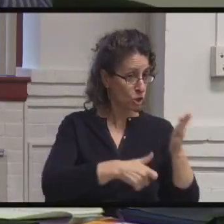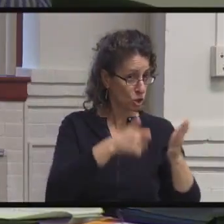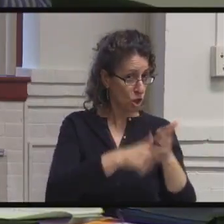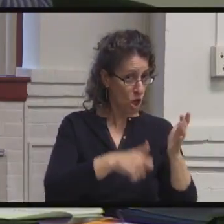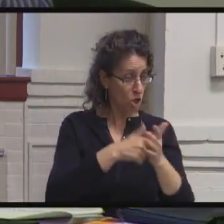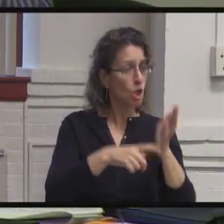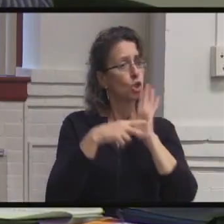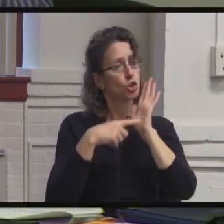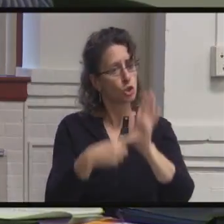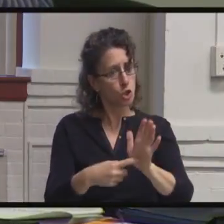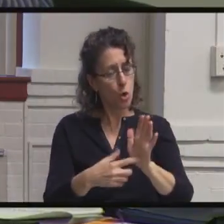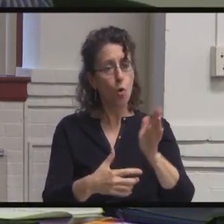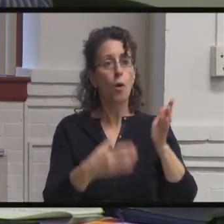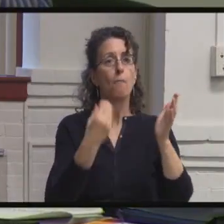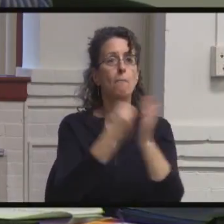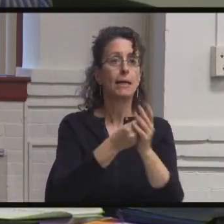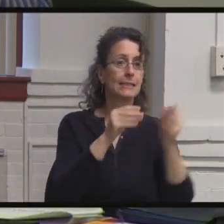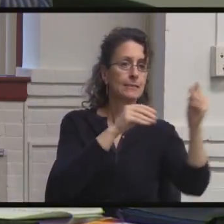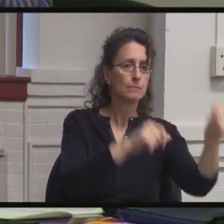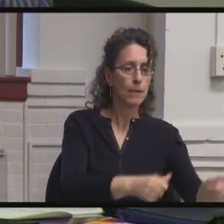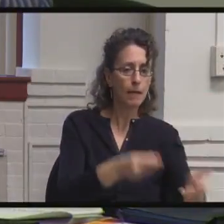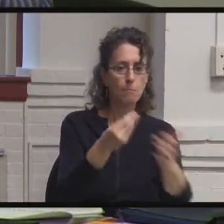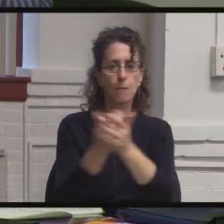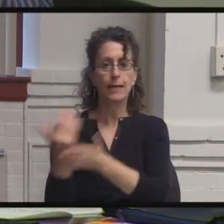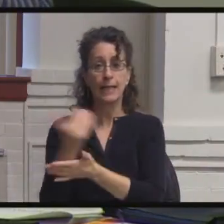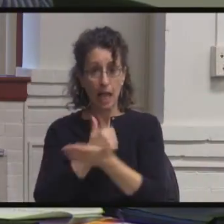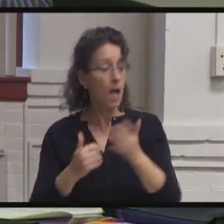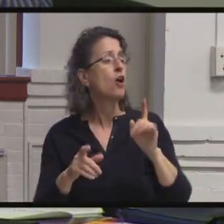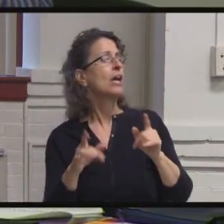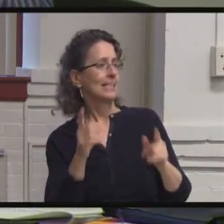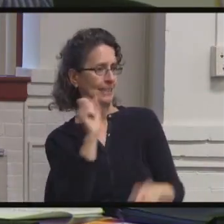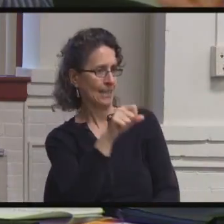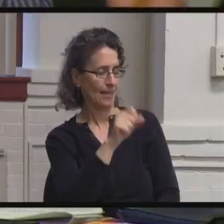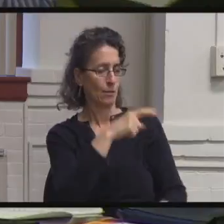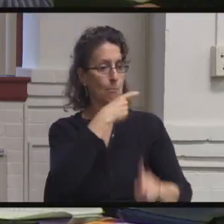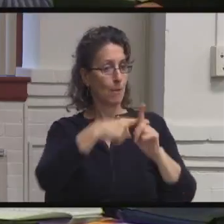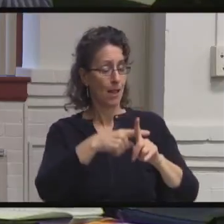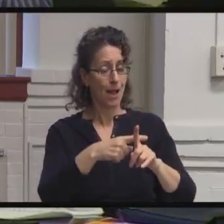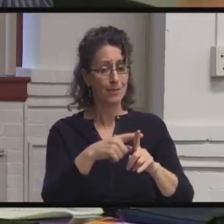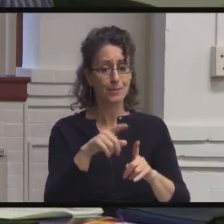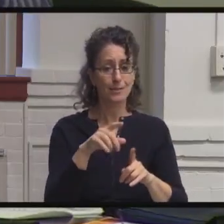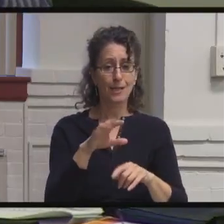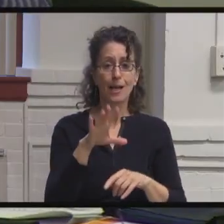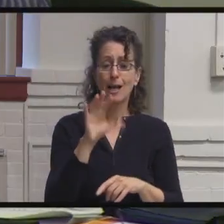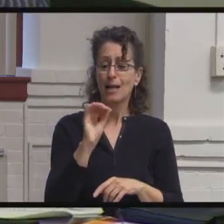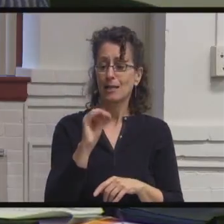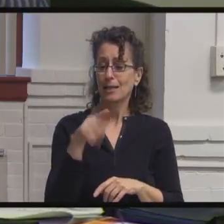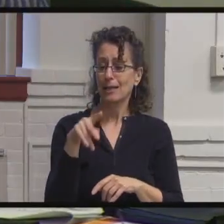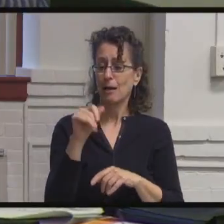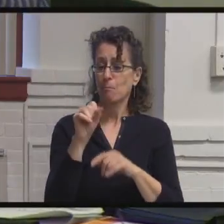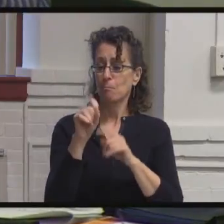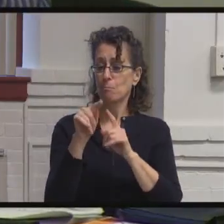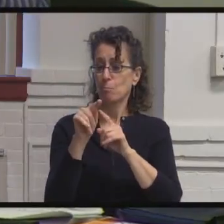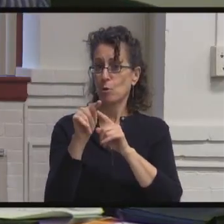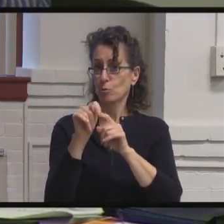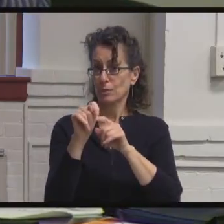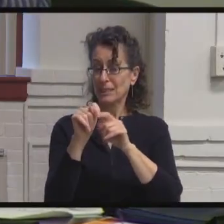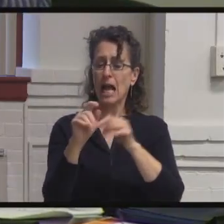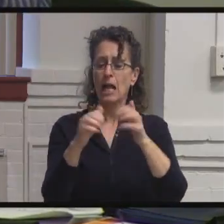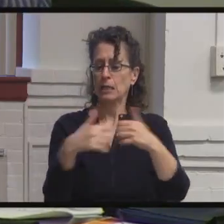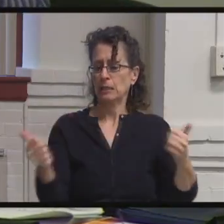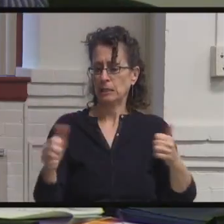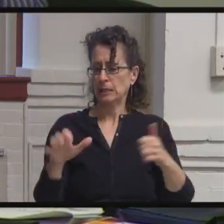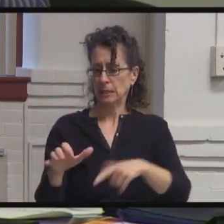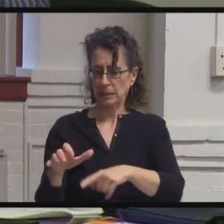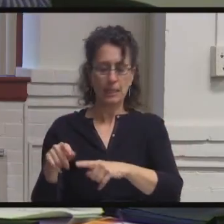well. We've also broken out composting from the trash tipping fees, so we have those separated